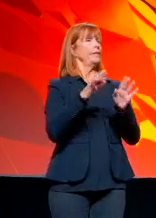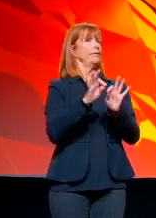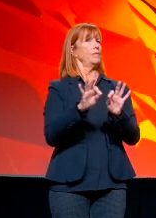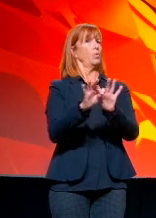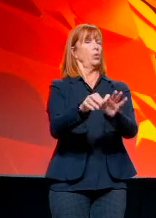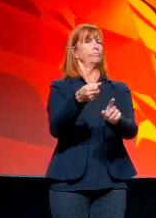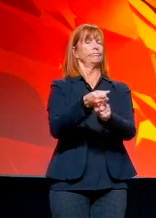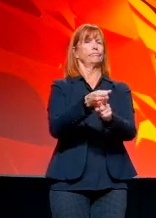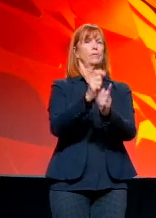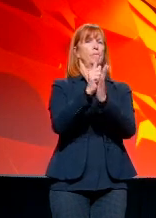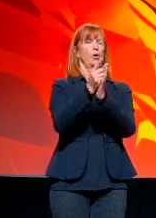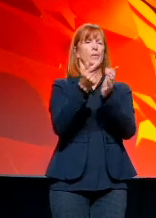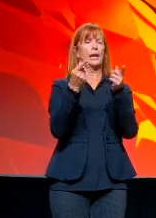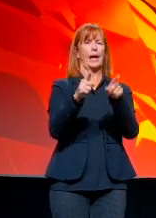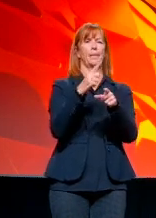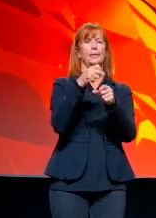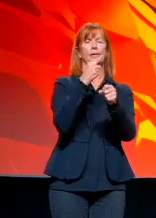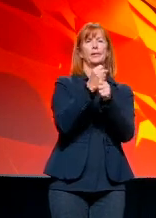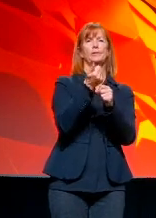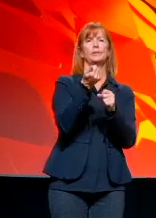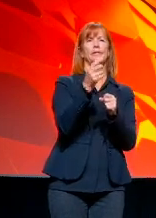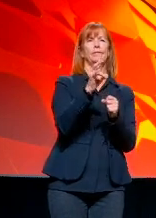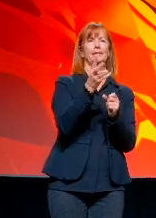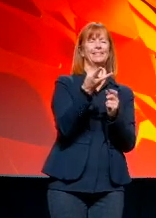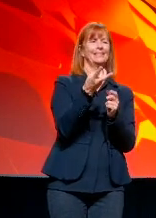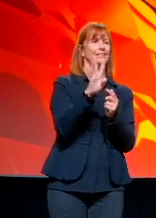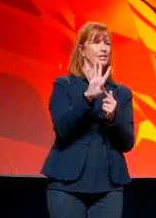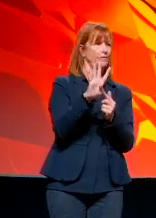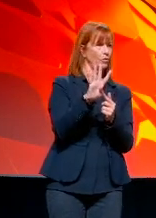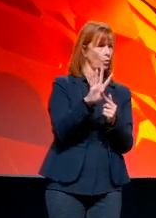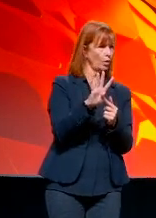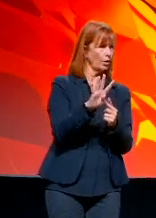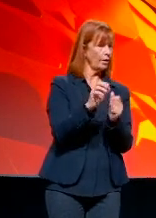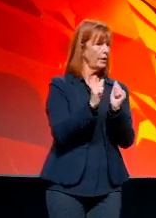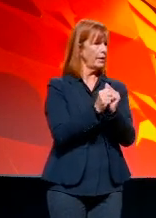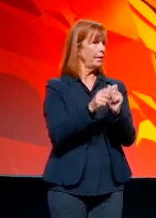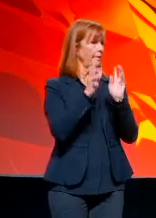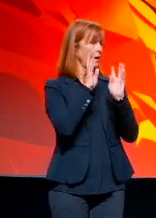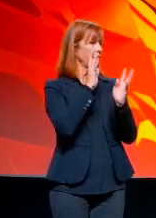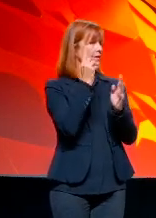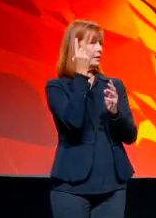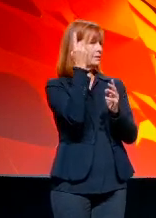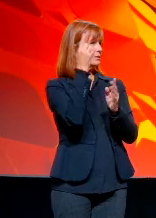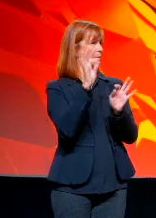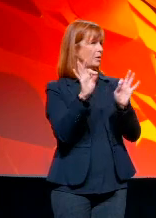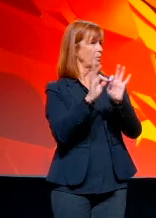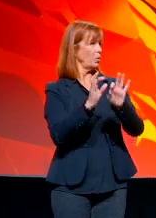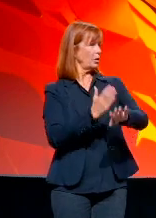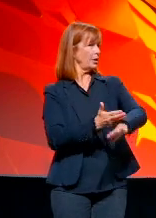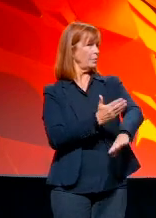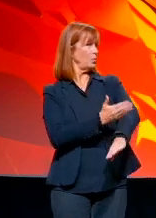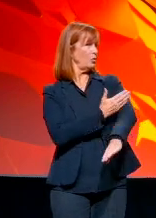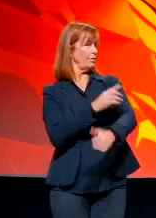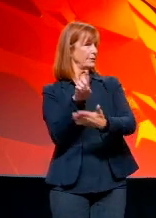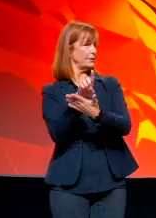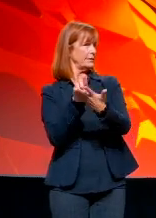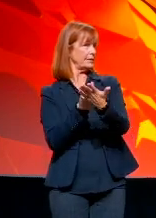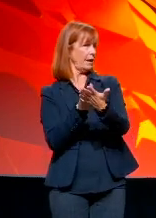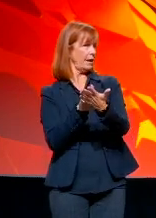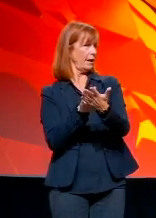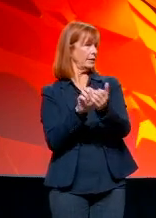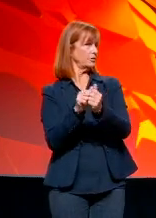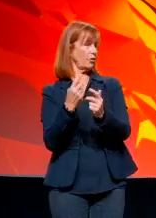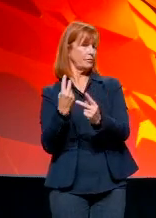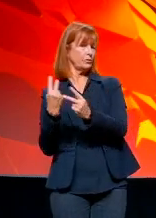in 1764 when James Watt, and he made some important improvement over previous design. So if we look back